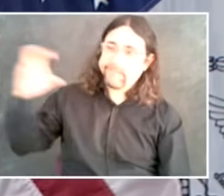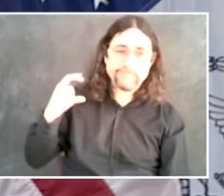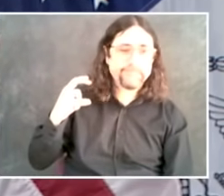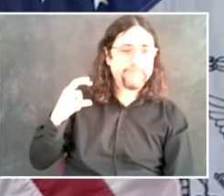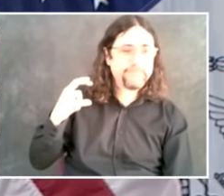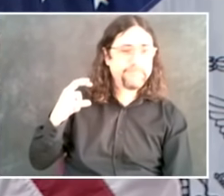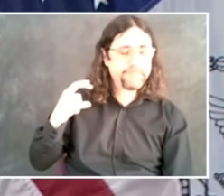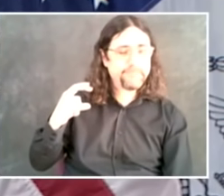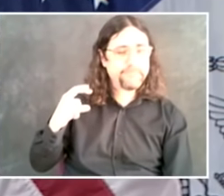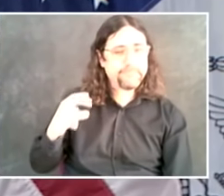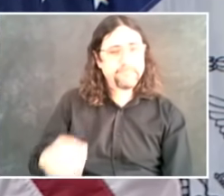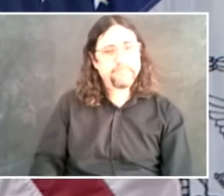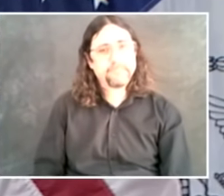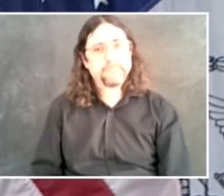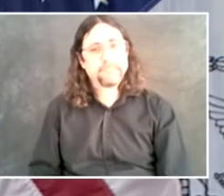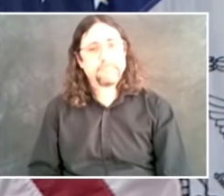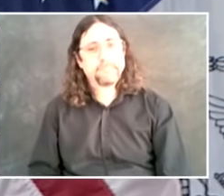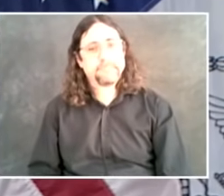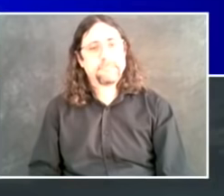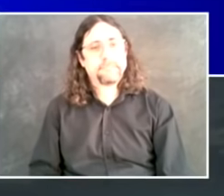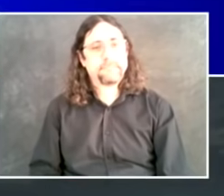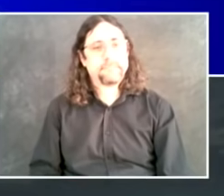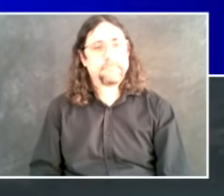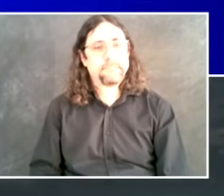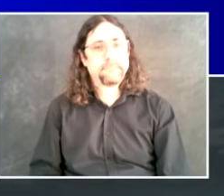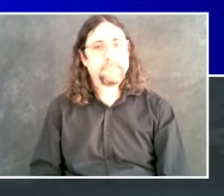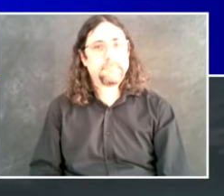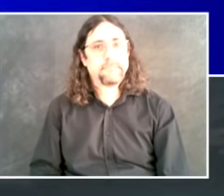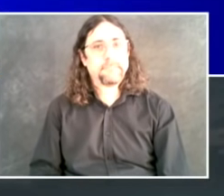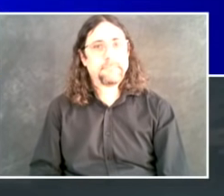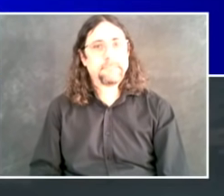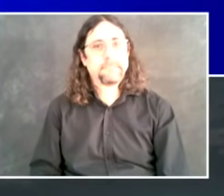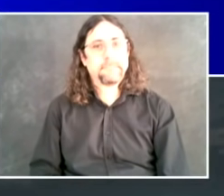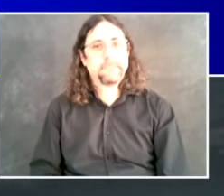Okay, we're going to go over the daily indicators.